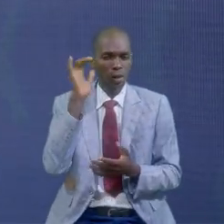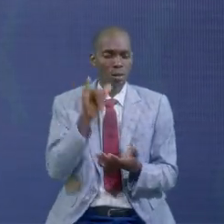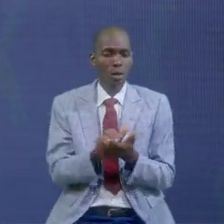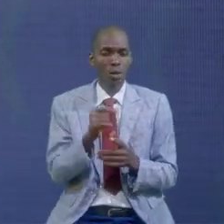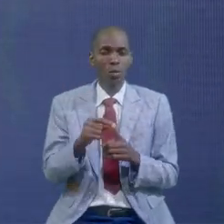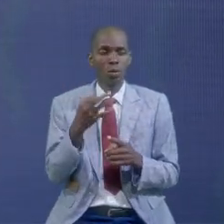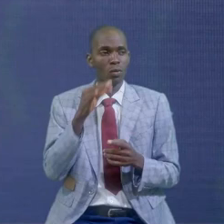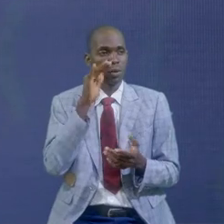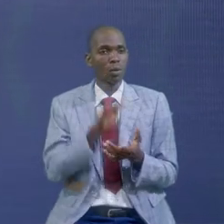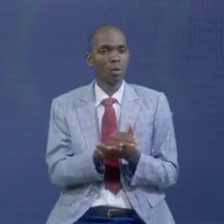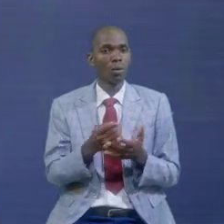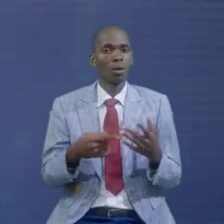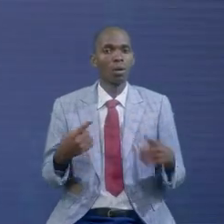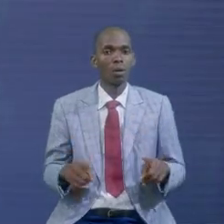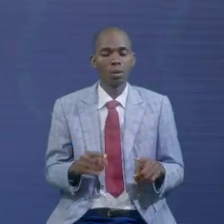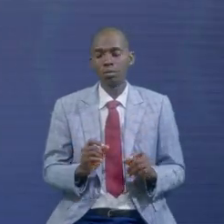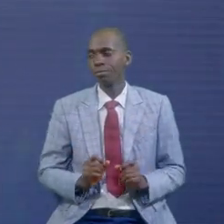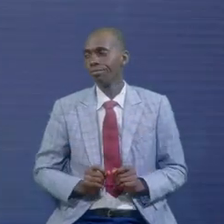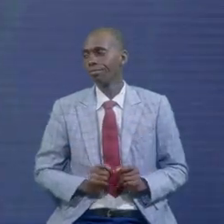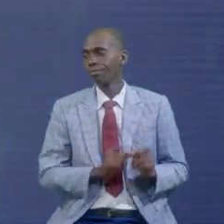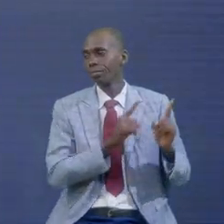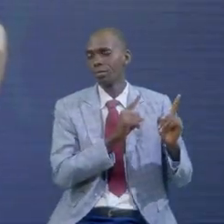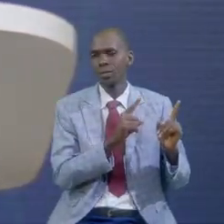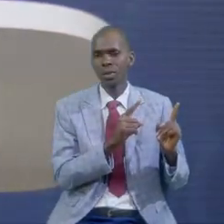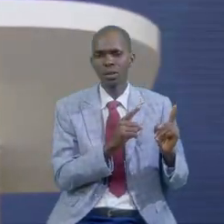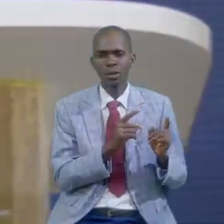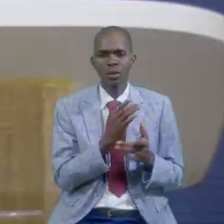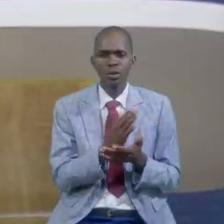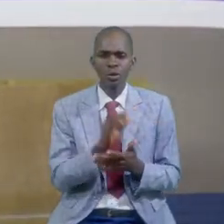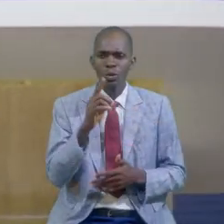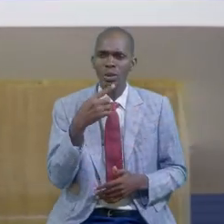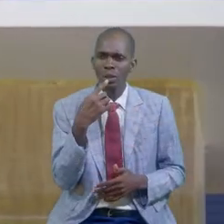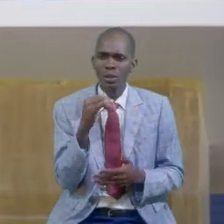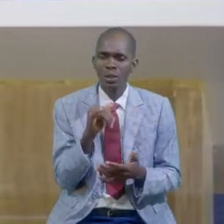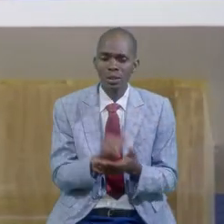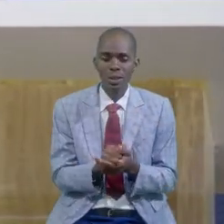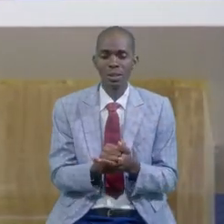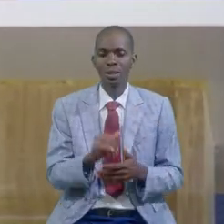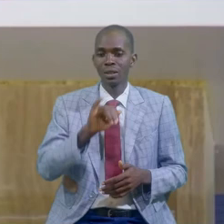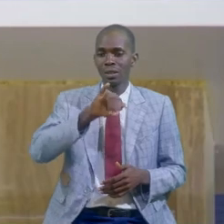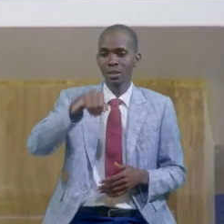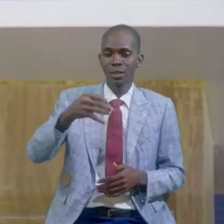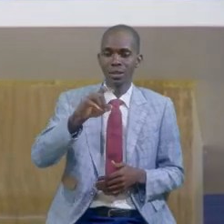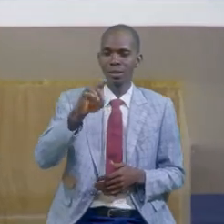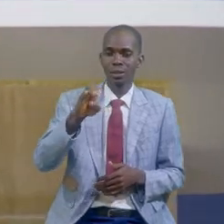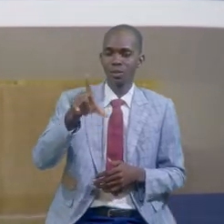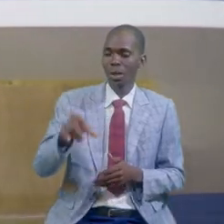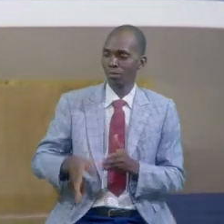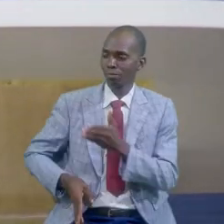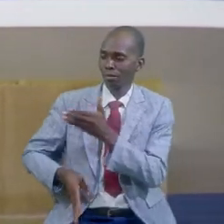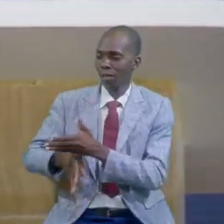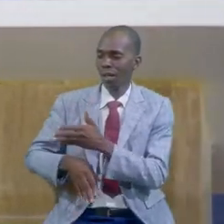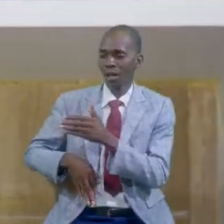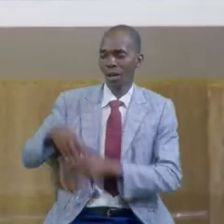his heel. Somebody said, Jezebel ran him out of town. No, not Jezebel.